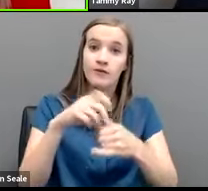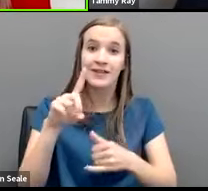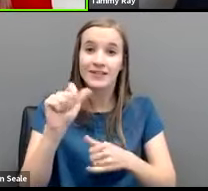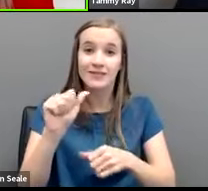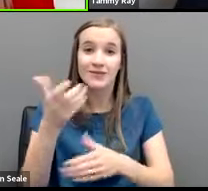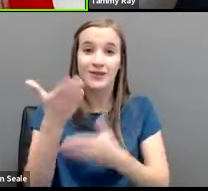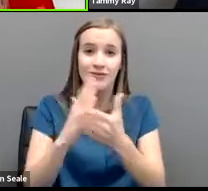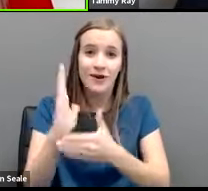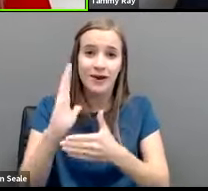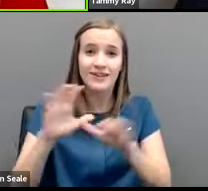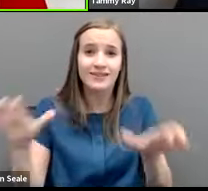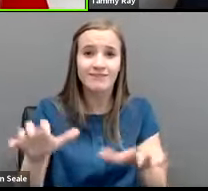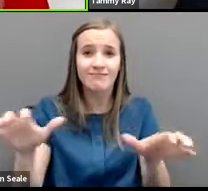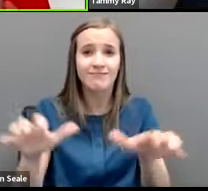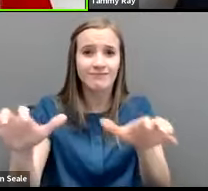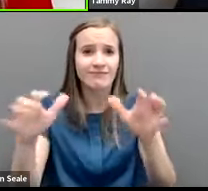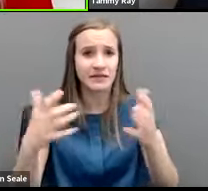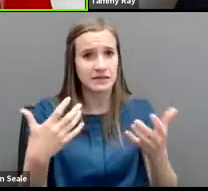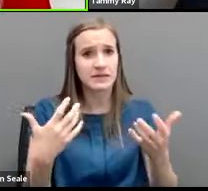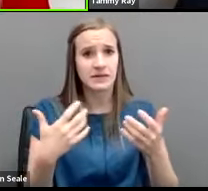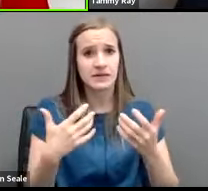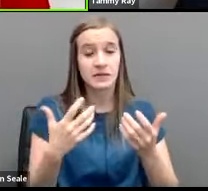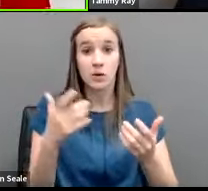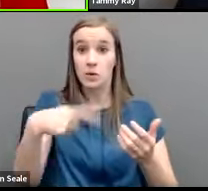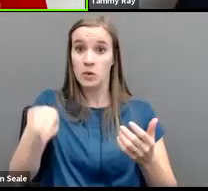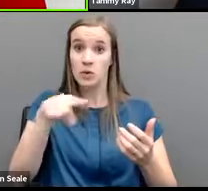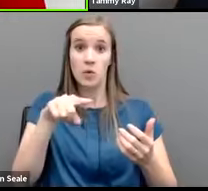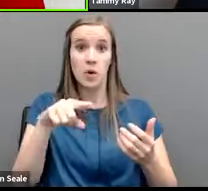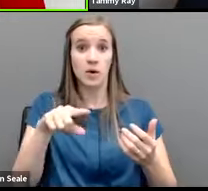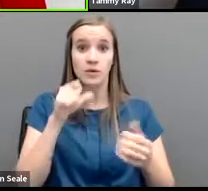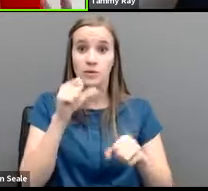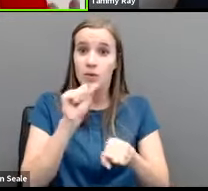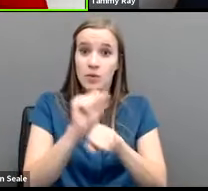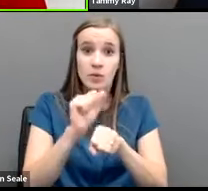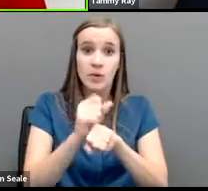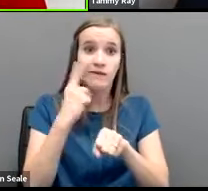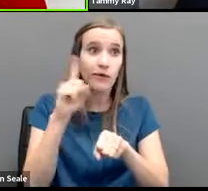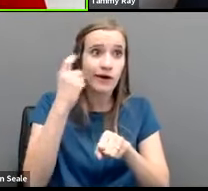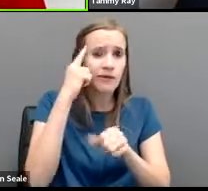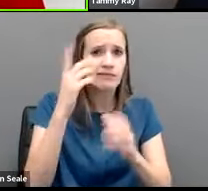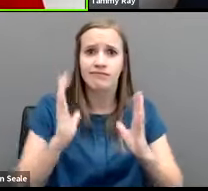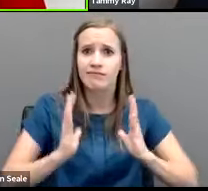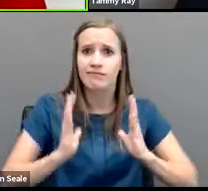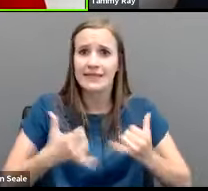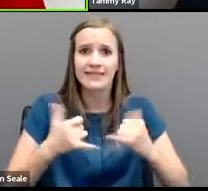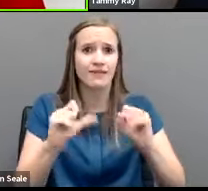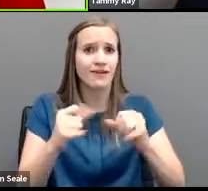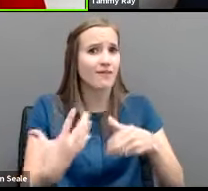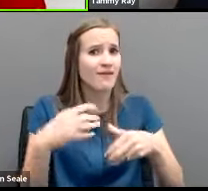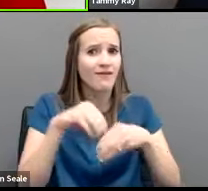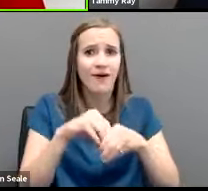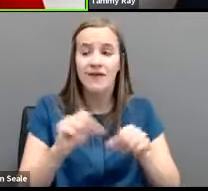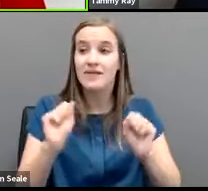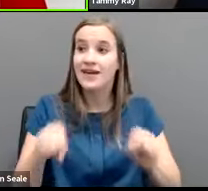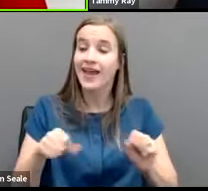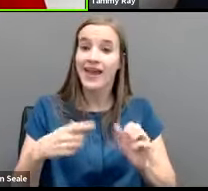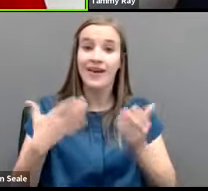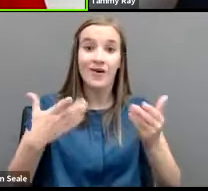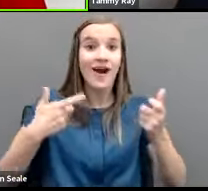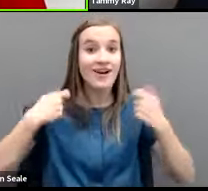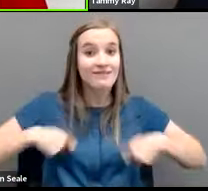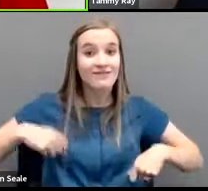not just in our conversations like this, but in wearing a shirt, bringing your community around, posting it, sharing